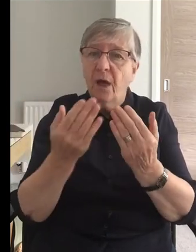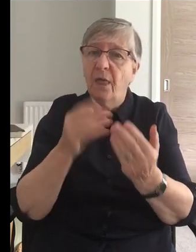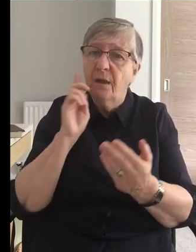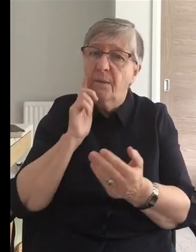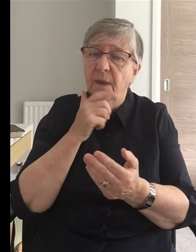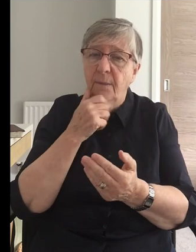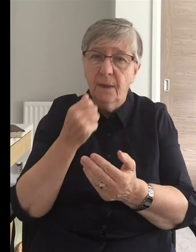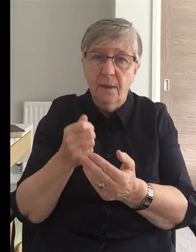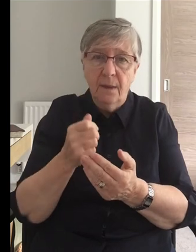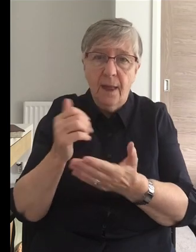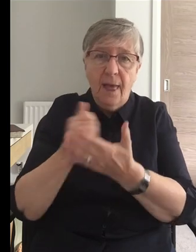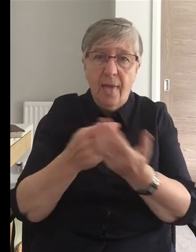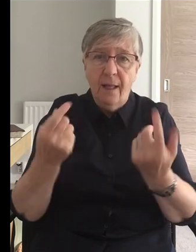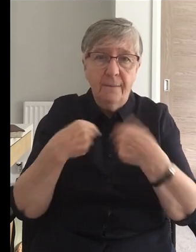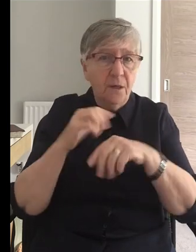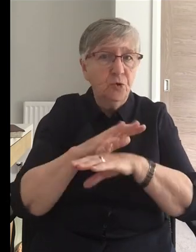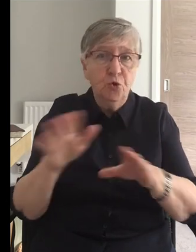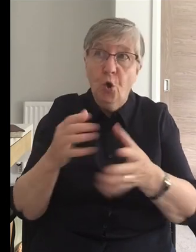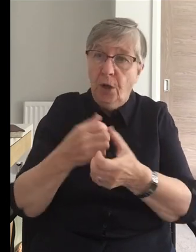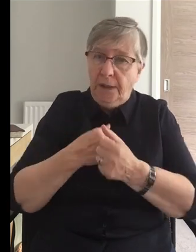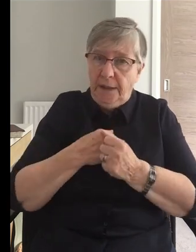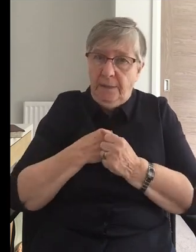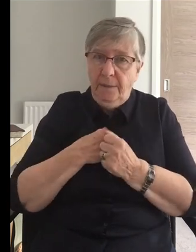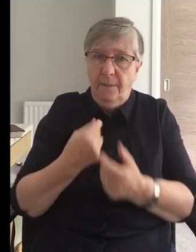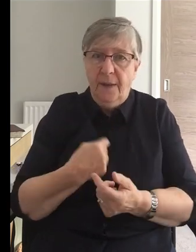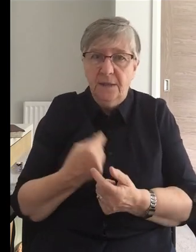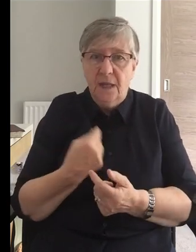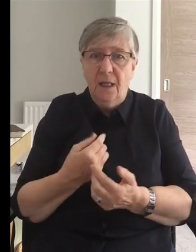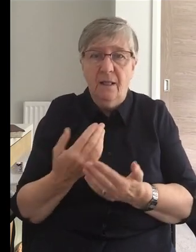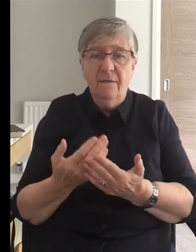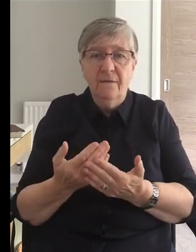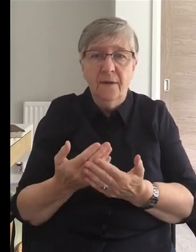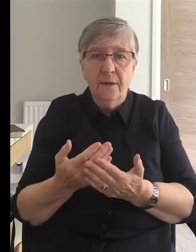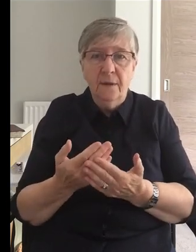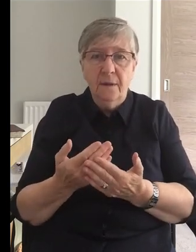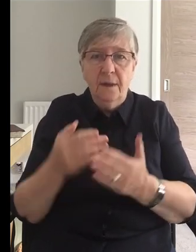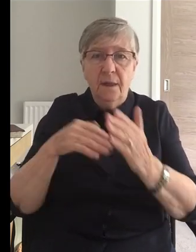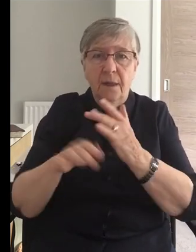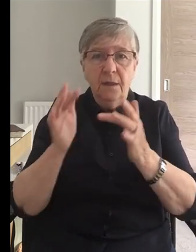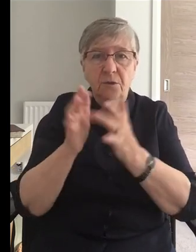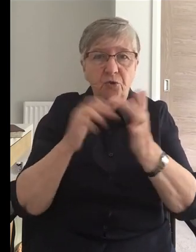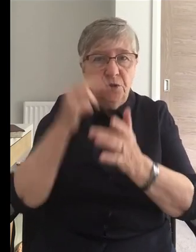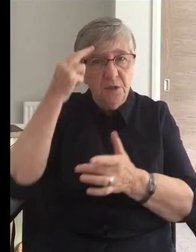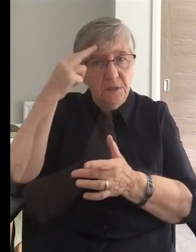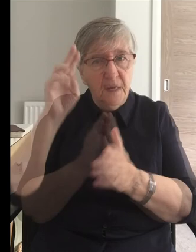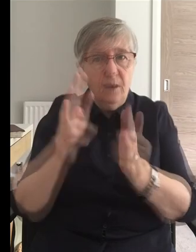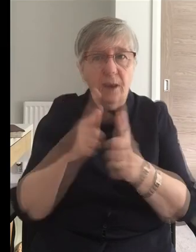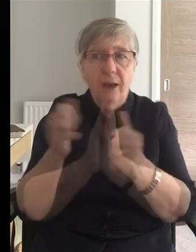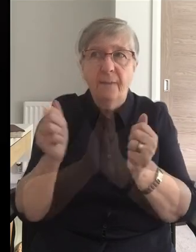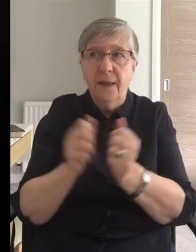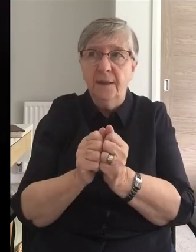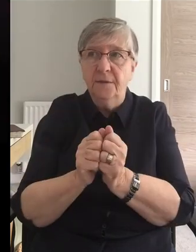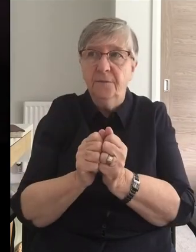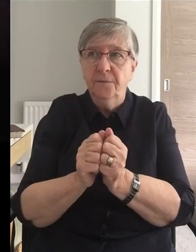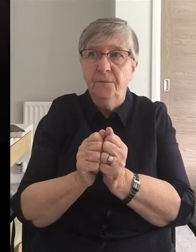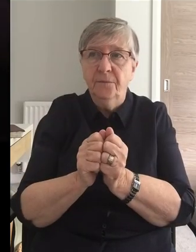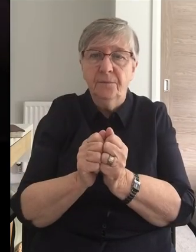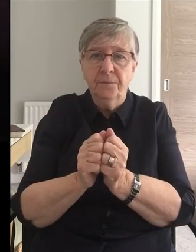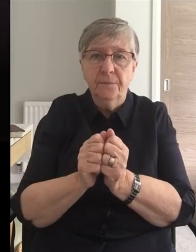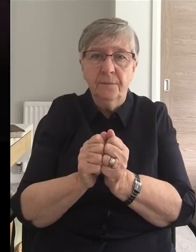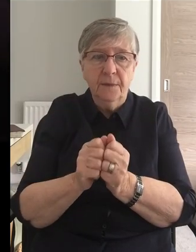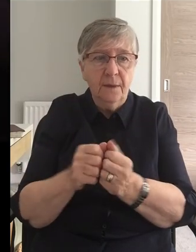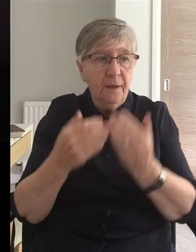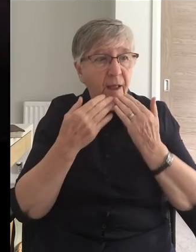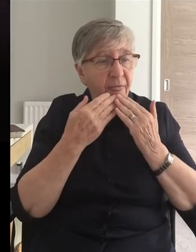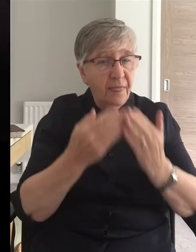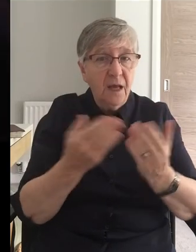us not to keep the light to ourselves. In Jesus' name we pray. Amen. Again,